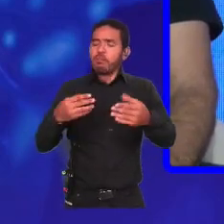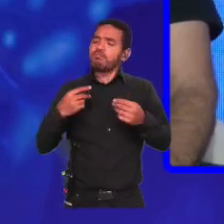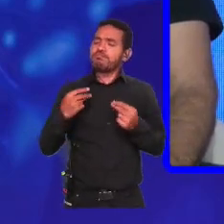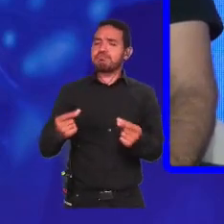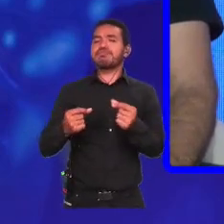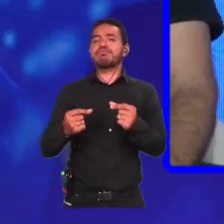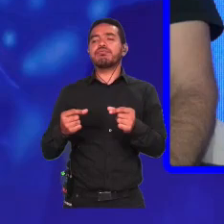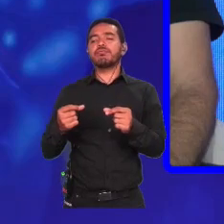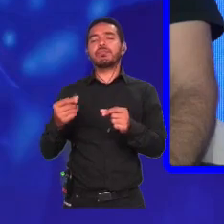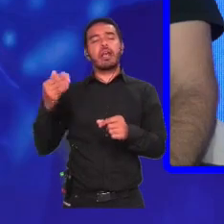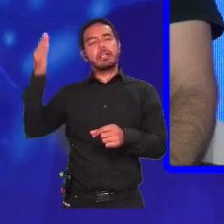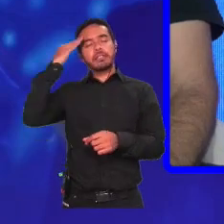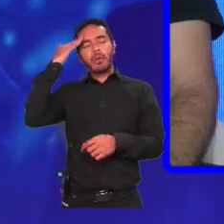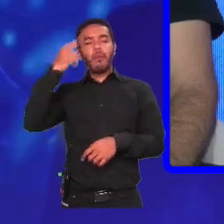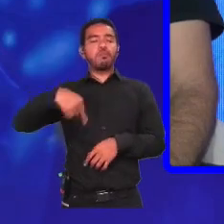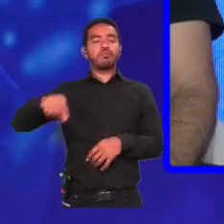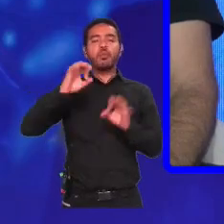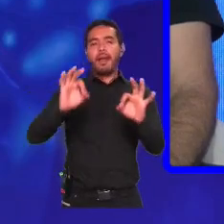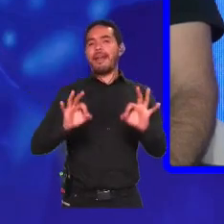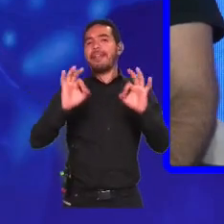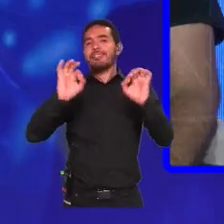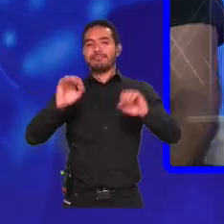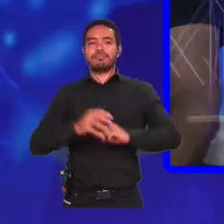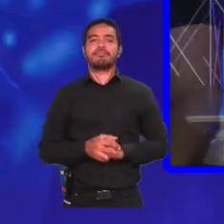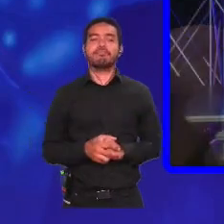always a challenge that we're dealing with constantly.